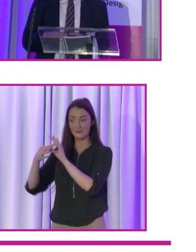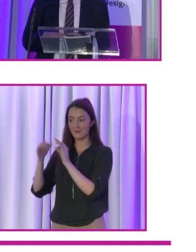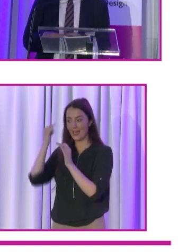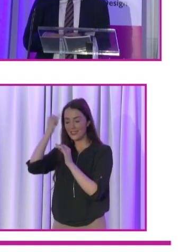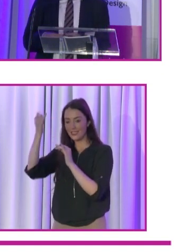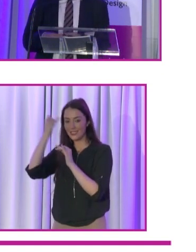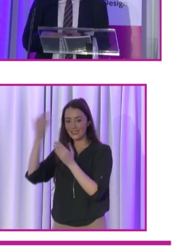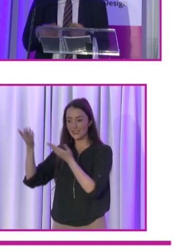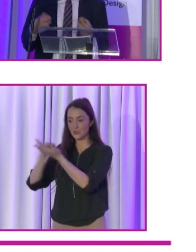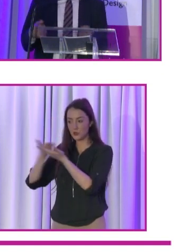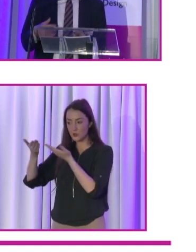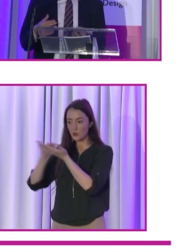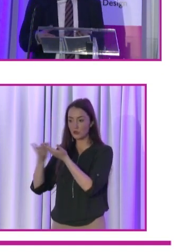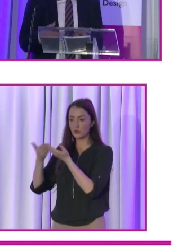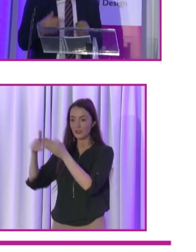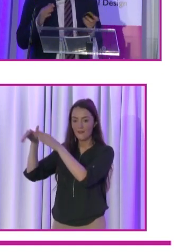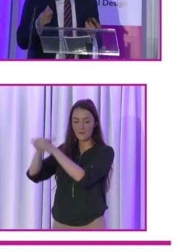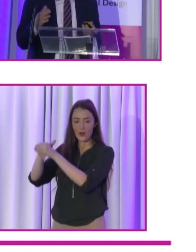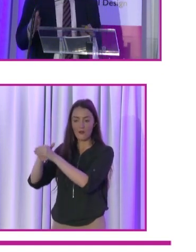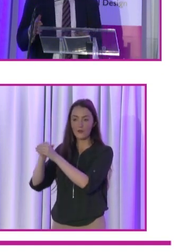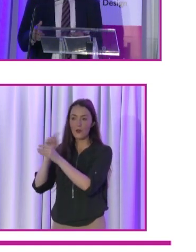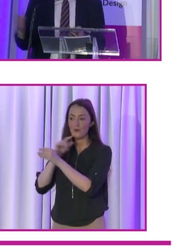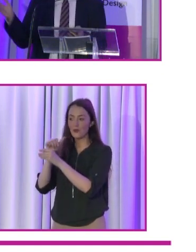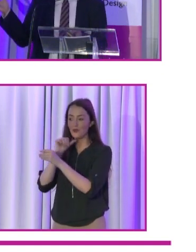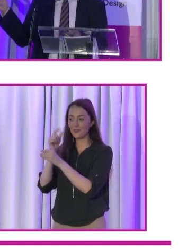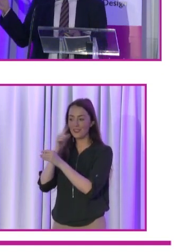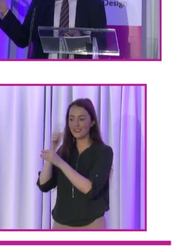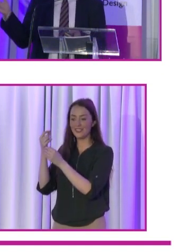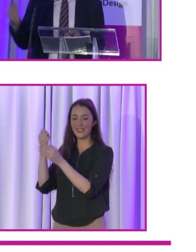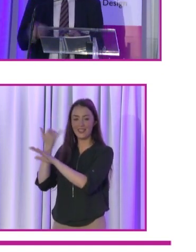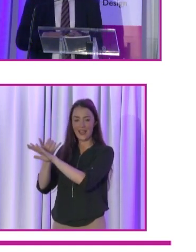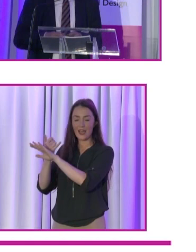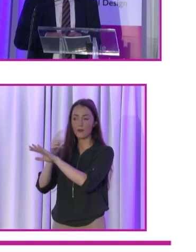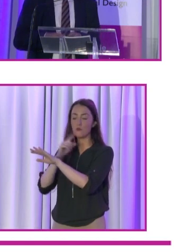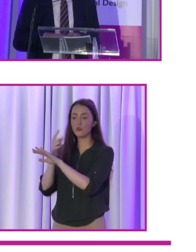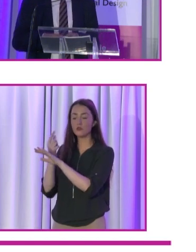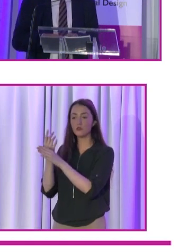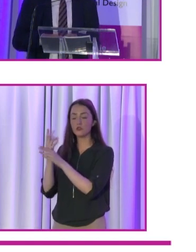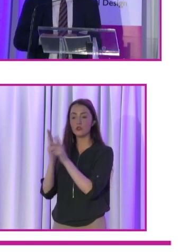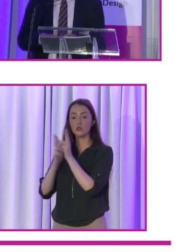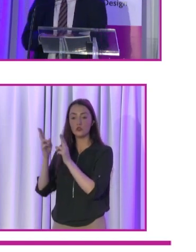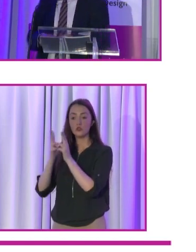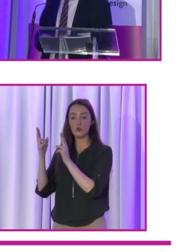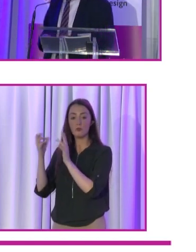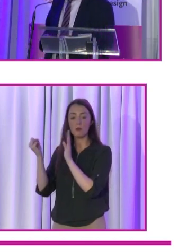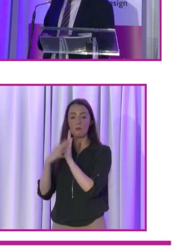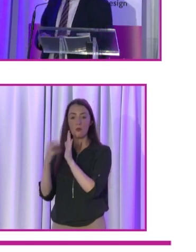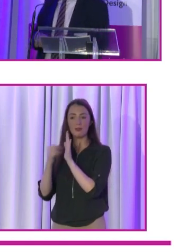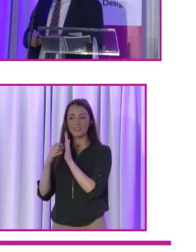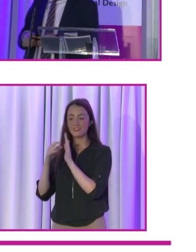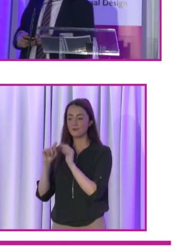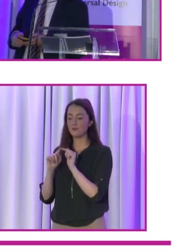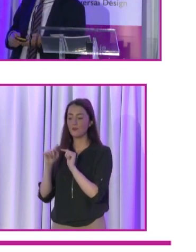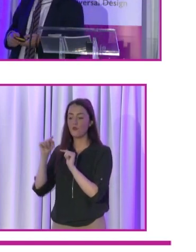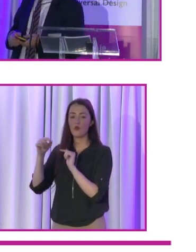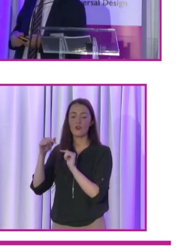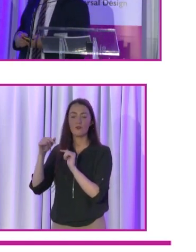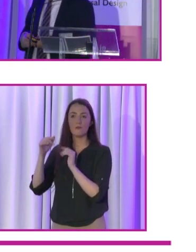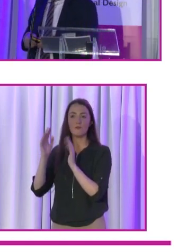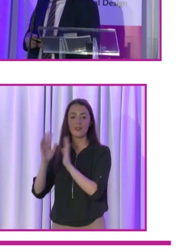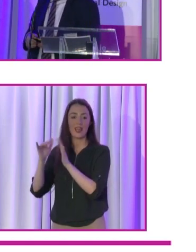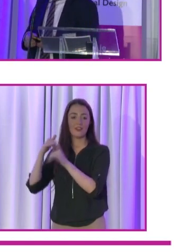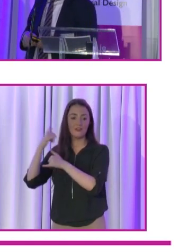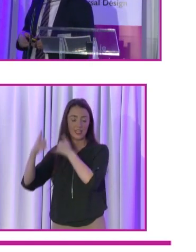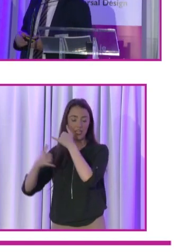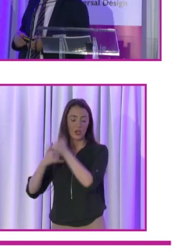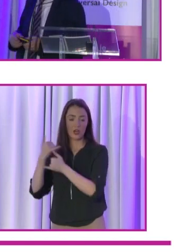ideas and inputs, but we have not seen yet a draft, but it should be published before the end of the year. So we will let you know as soon as